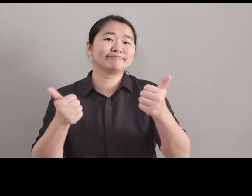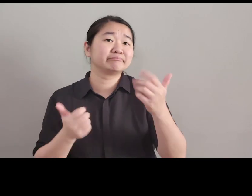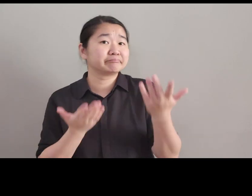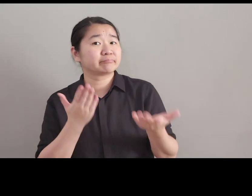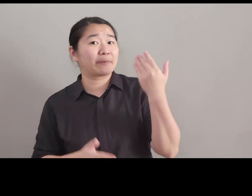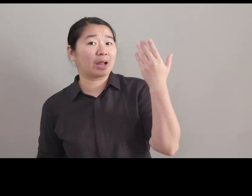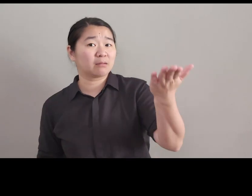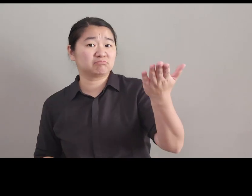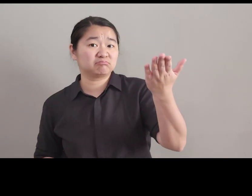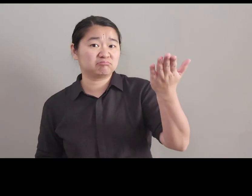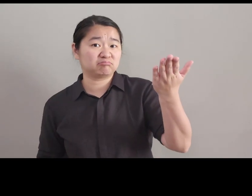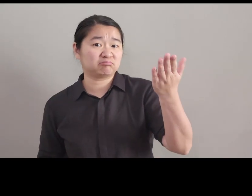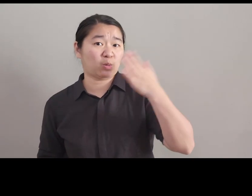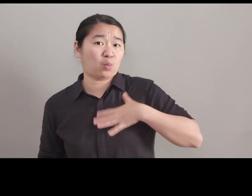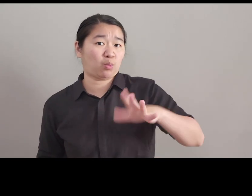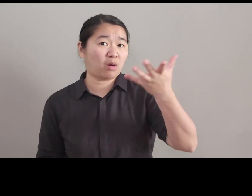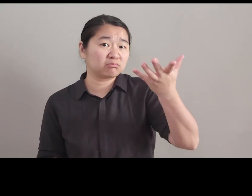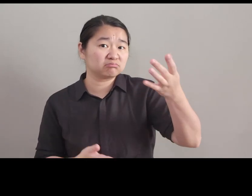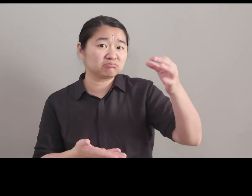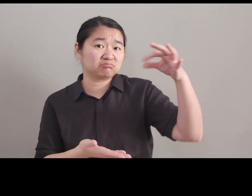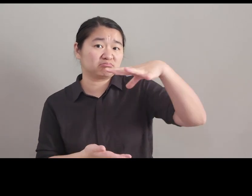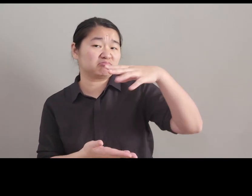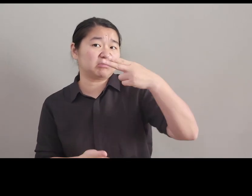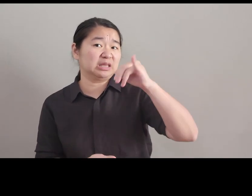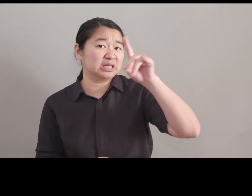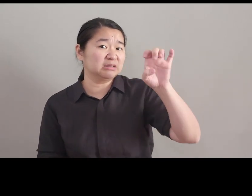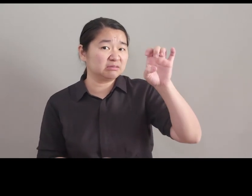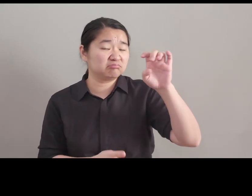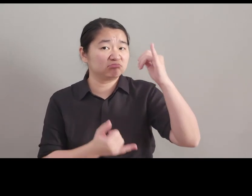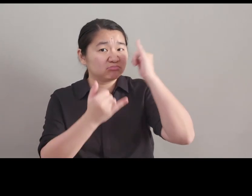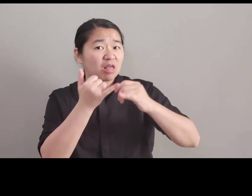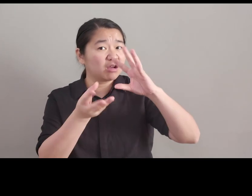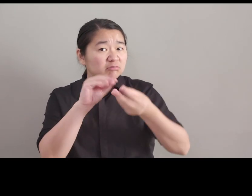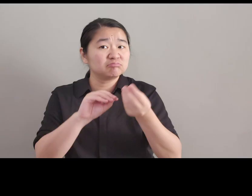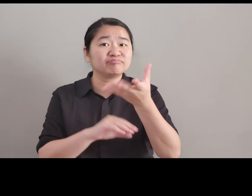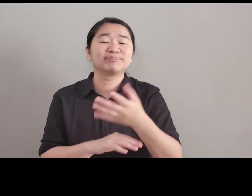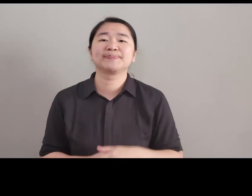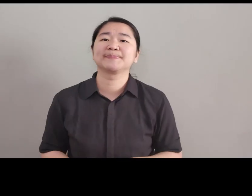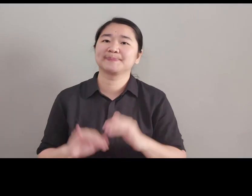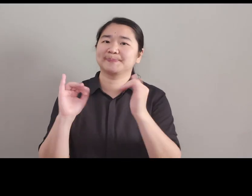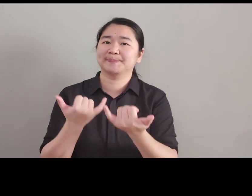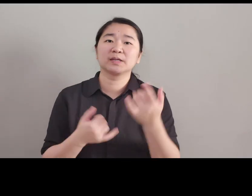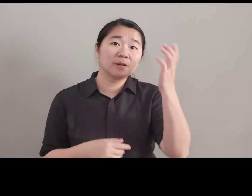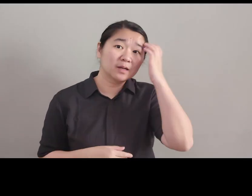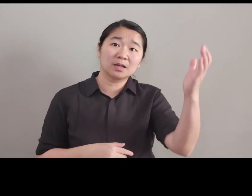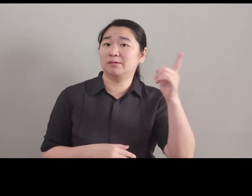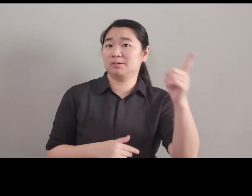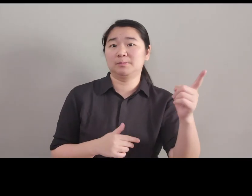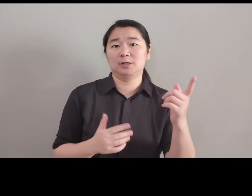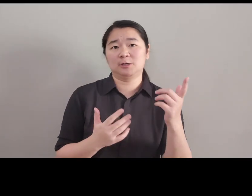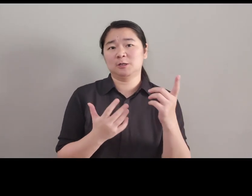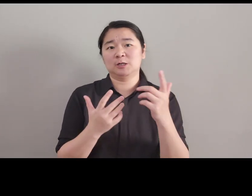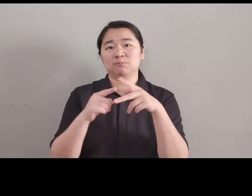No, I agree. It will be hard to find the people that can build the tools in governments. It can be done, I guess, but yeah.